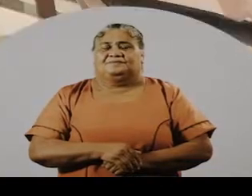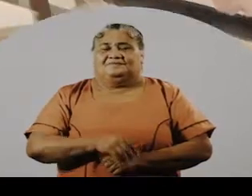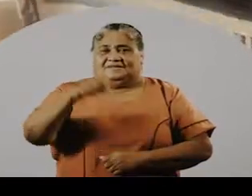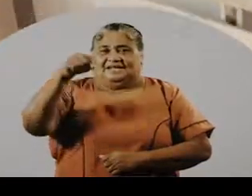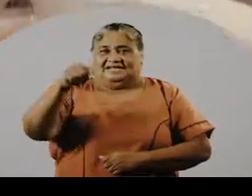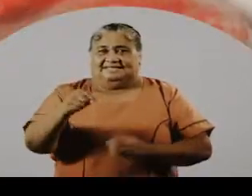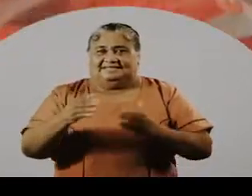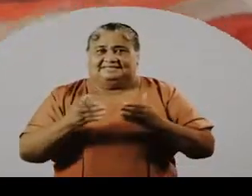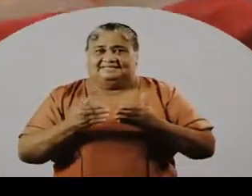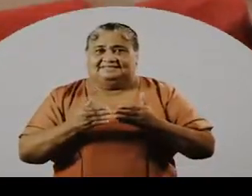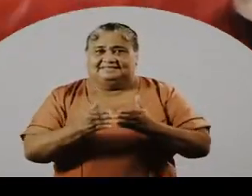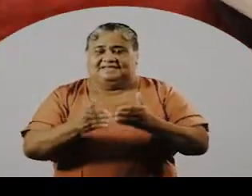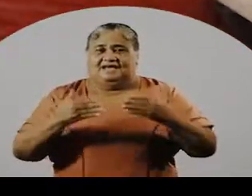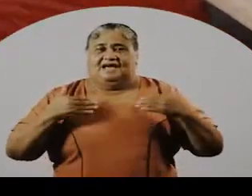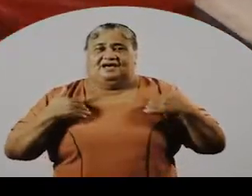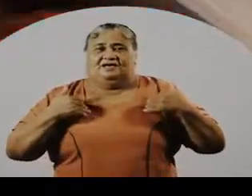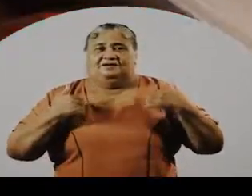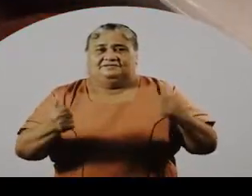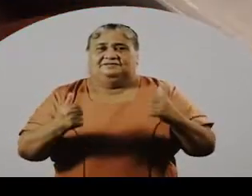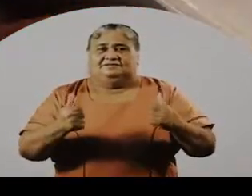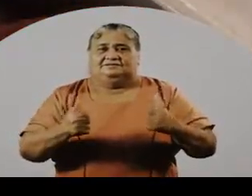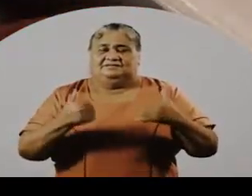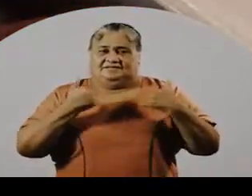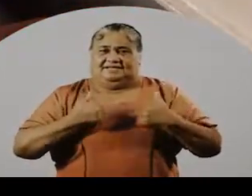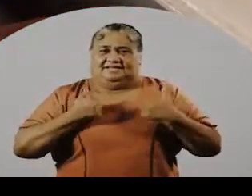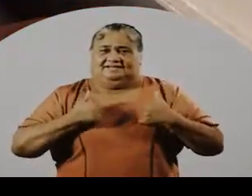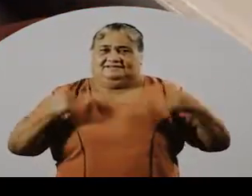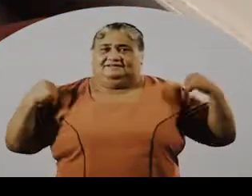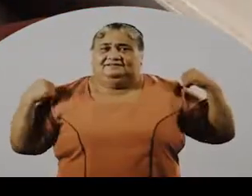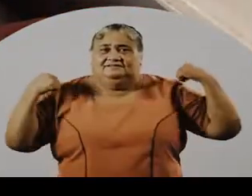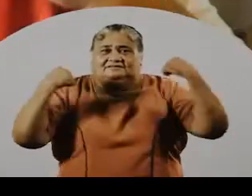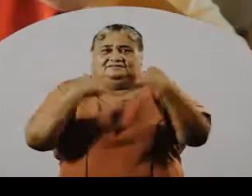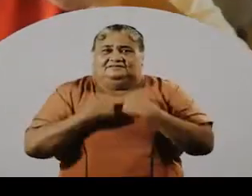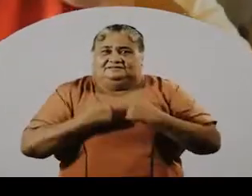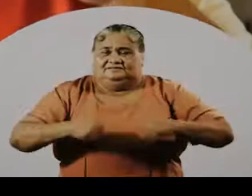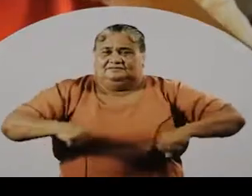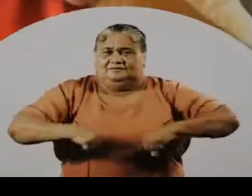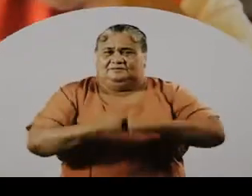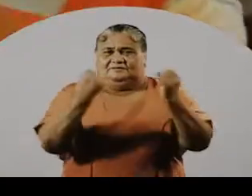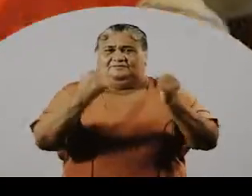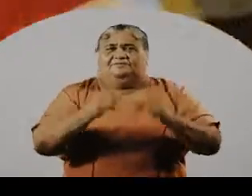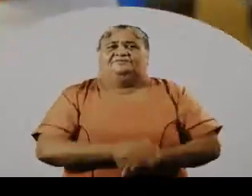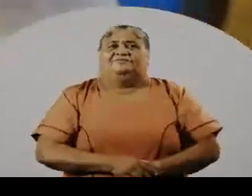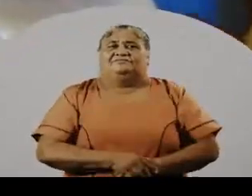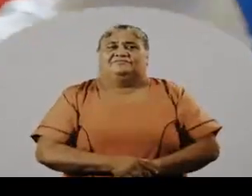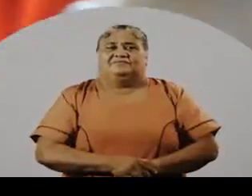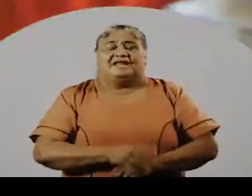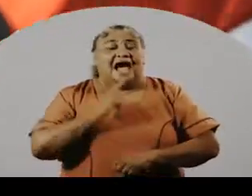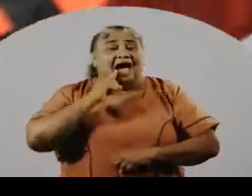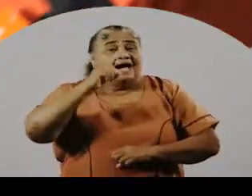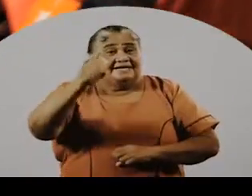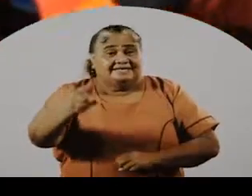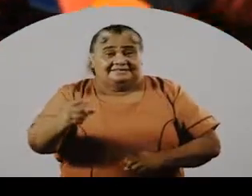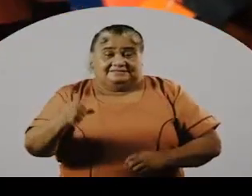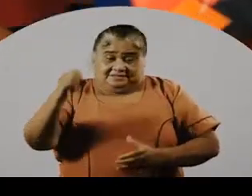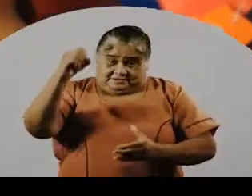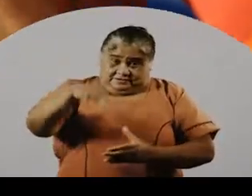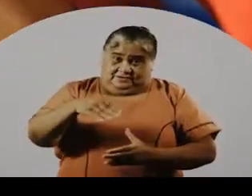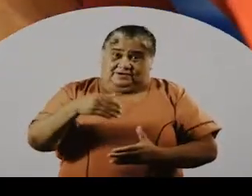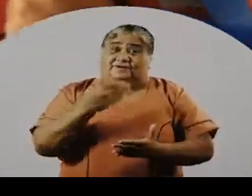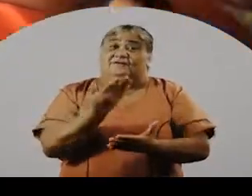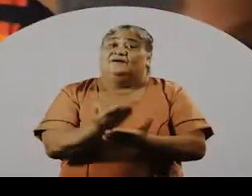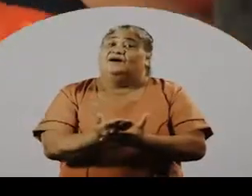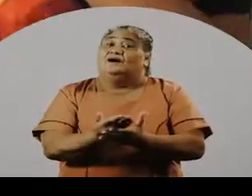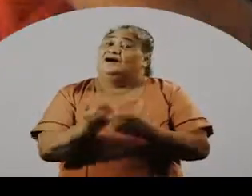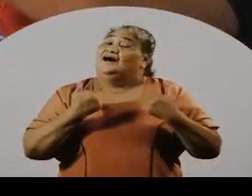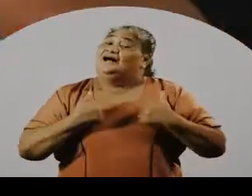This vessel is also well stocked with life jackets, just in case of an emergency. We advise adults to put on their life jackets first, so that they can